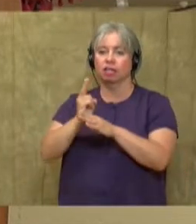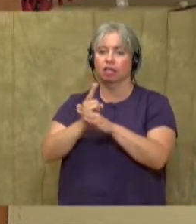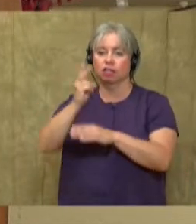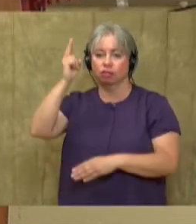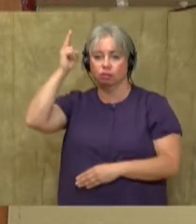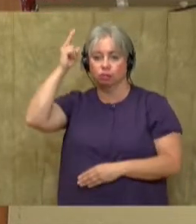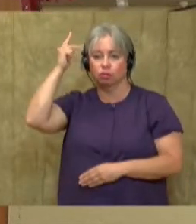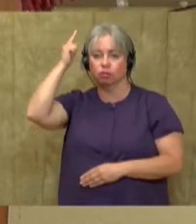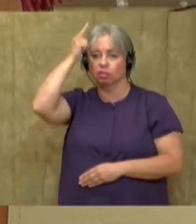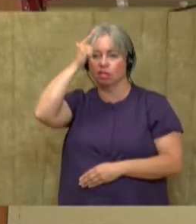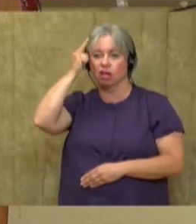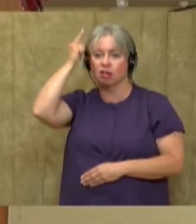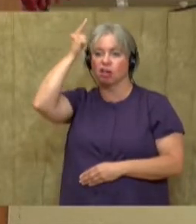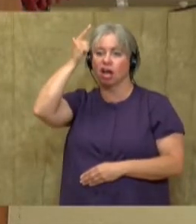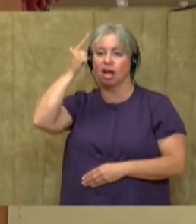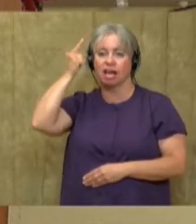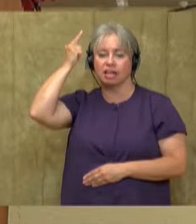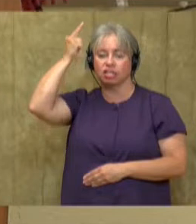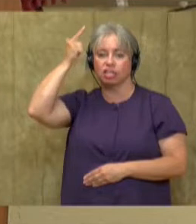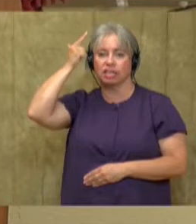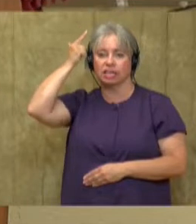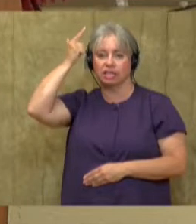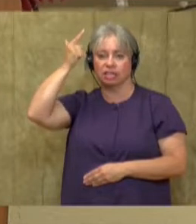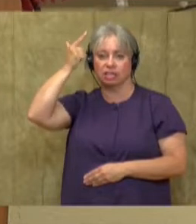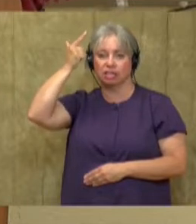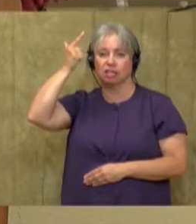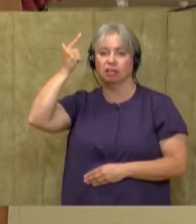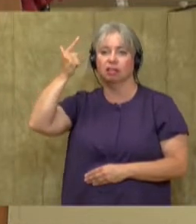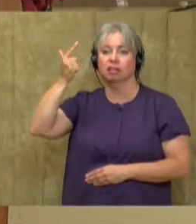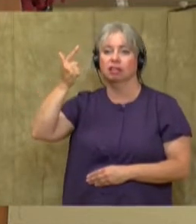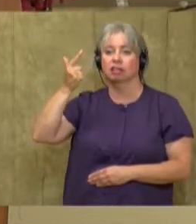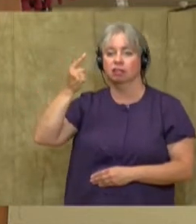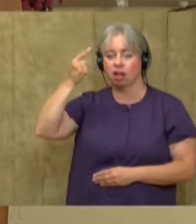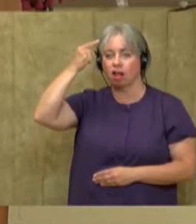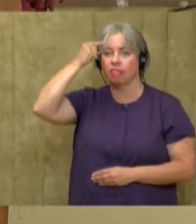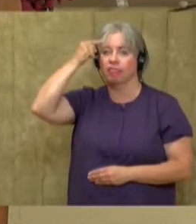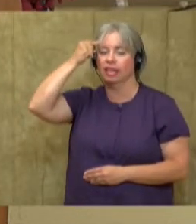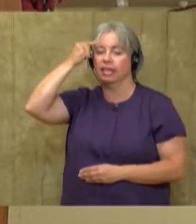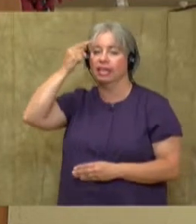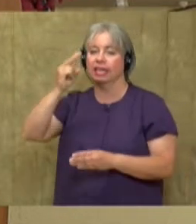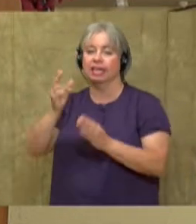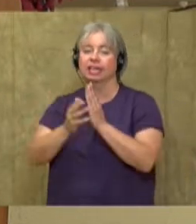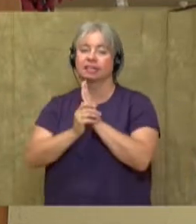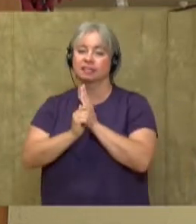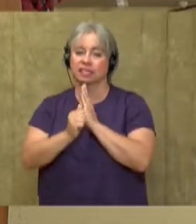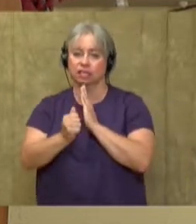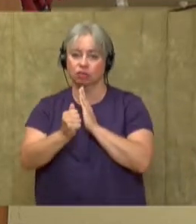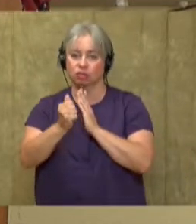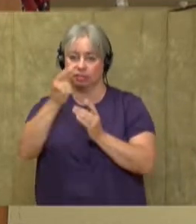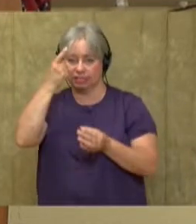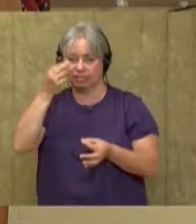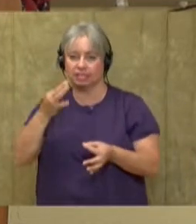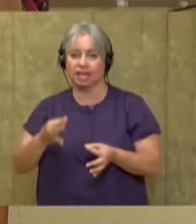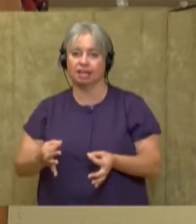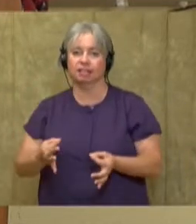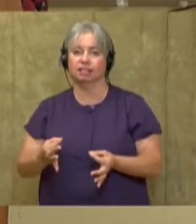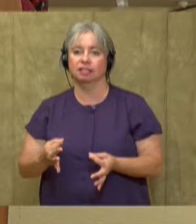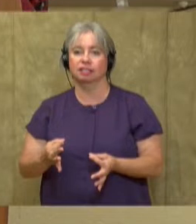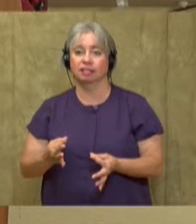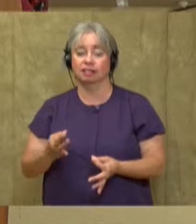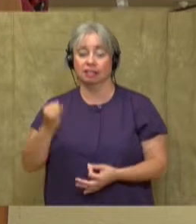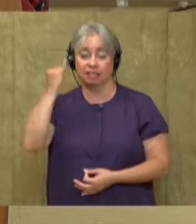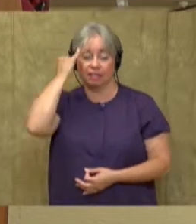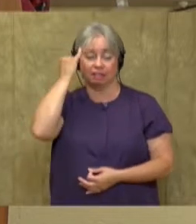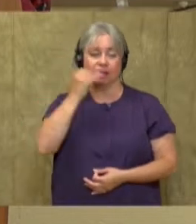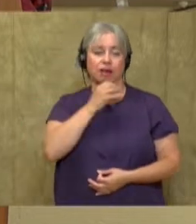looking at things like this, we're using our logic, we're using our thinking skills so we can determine if I was